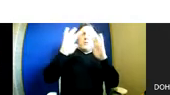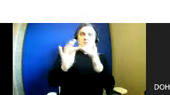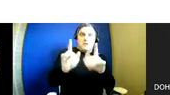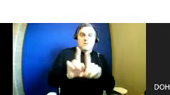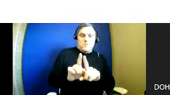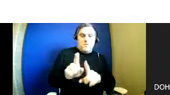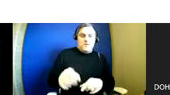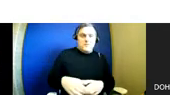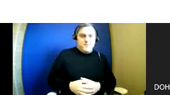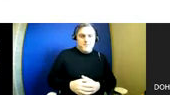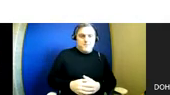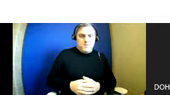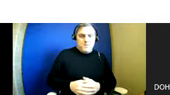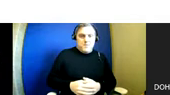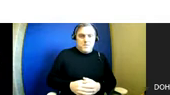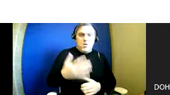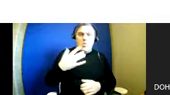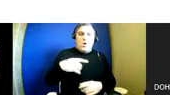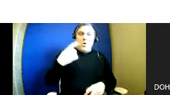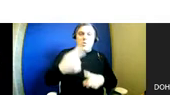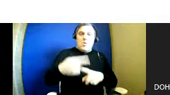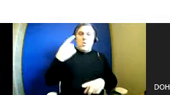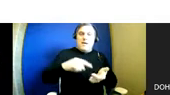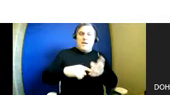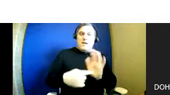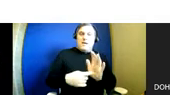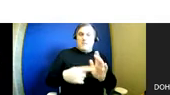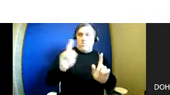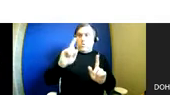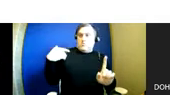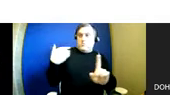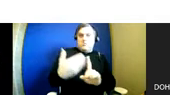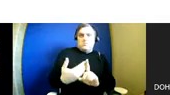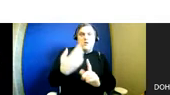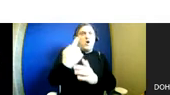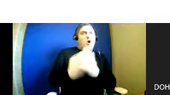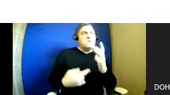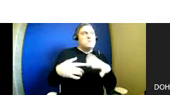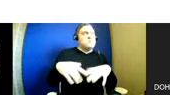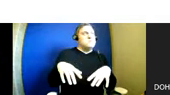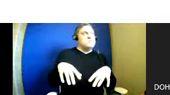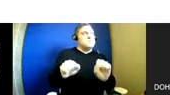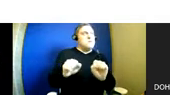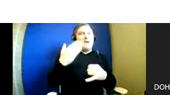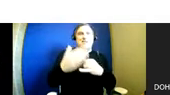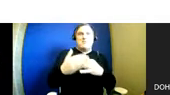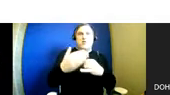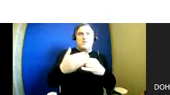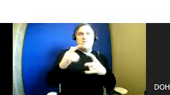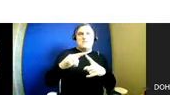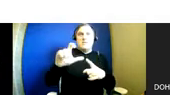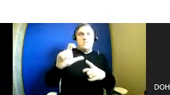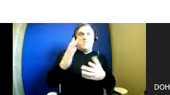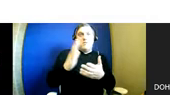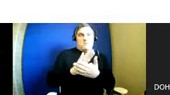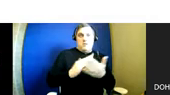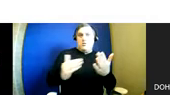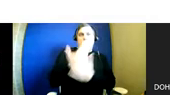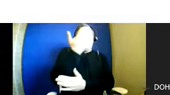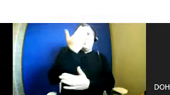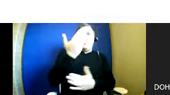detail. Just wanted to give an overview of the service so far. We've only been live since the end of December, so we are a very new